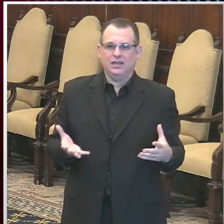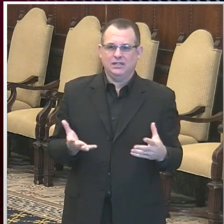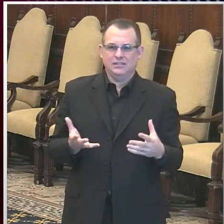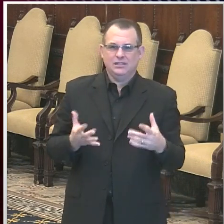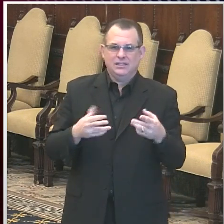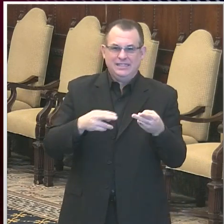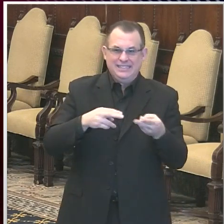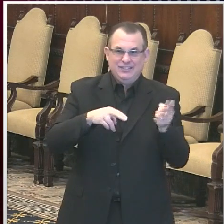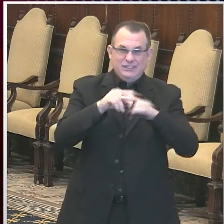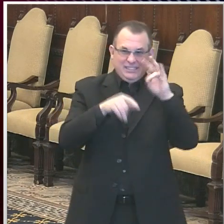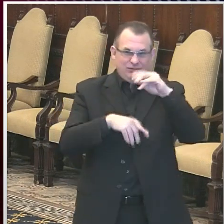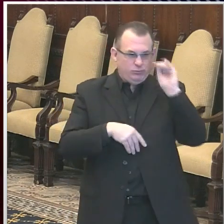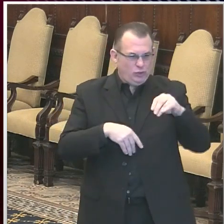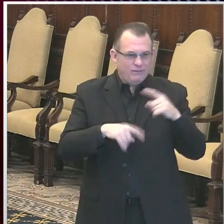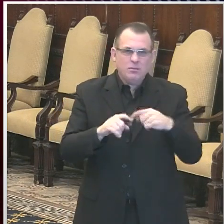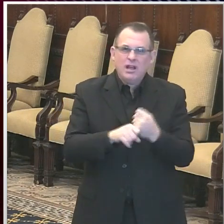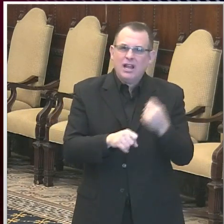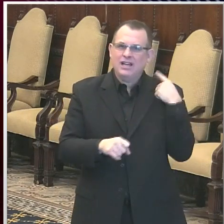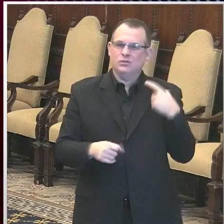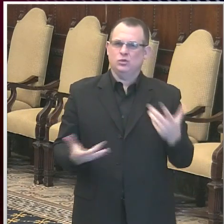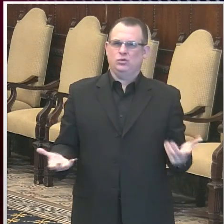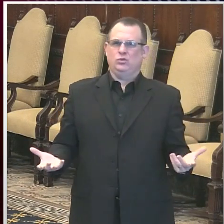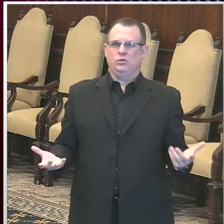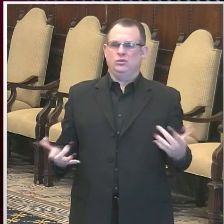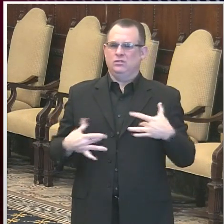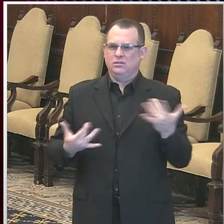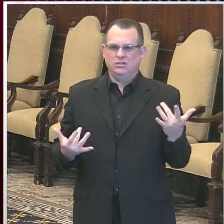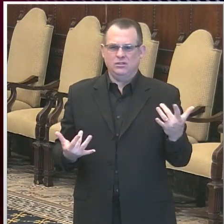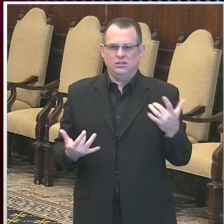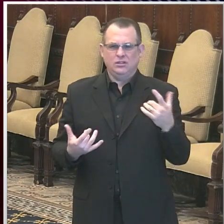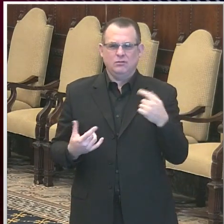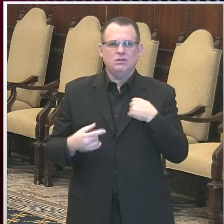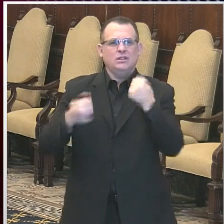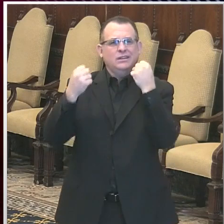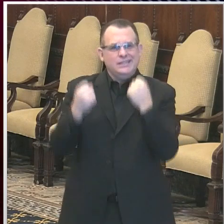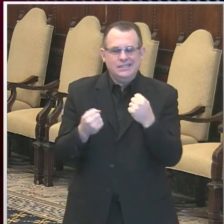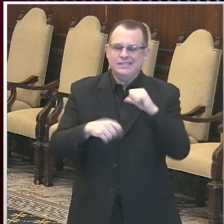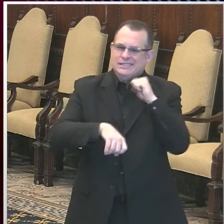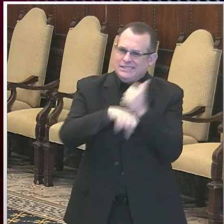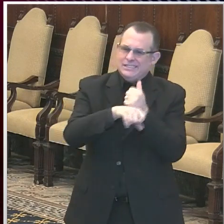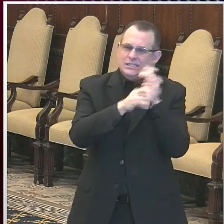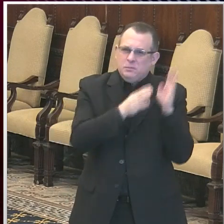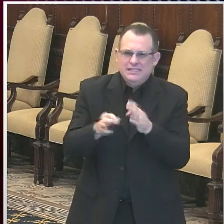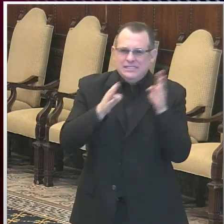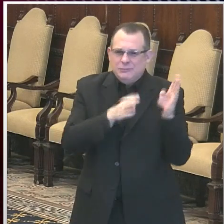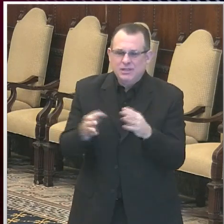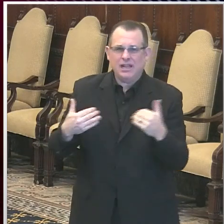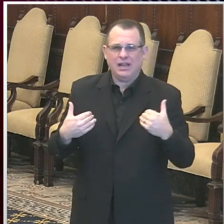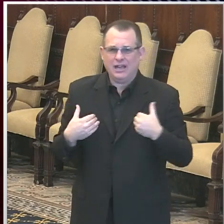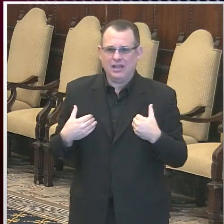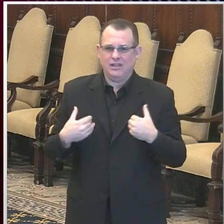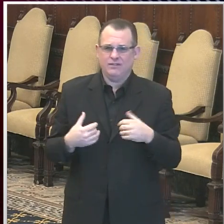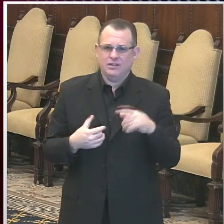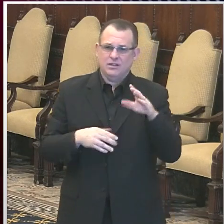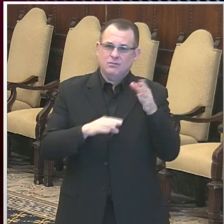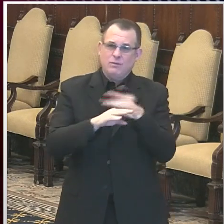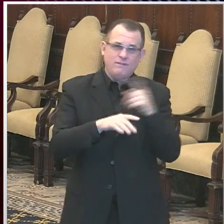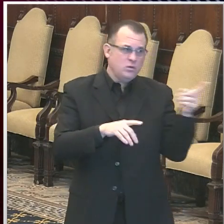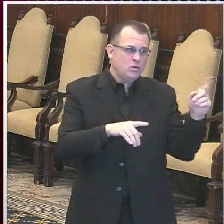year? Well, we had a robust violence reduction plan in place before she even arrived here.